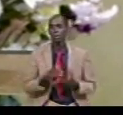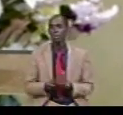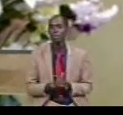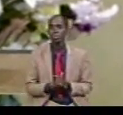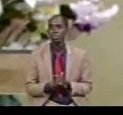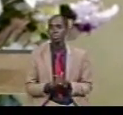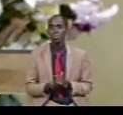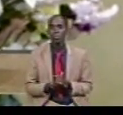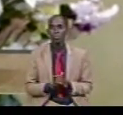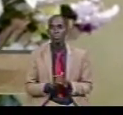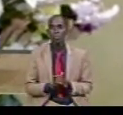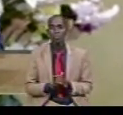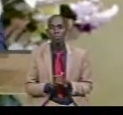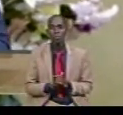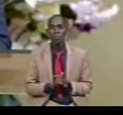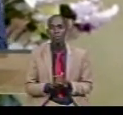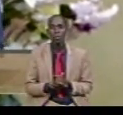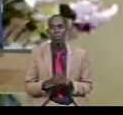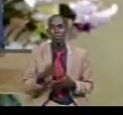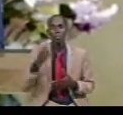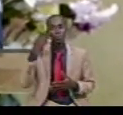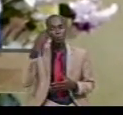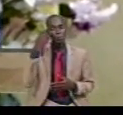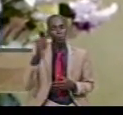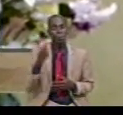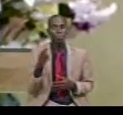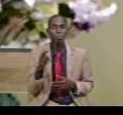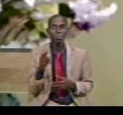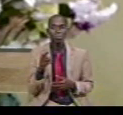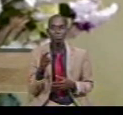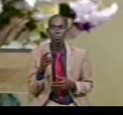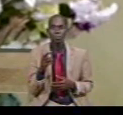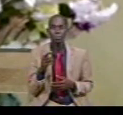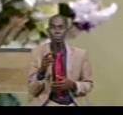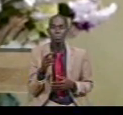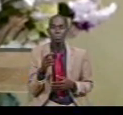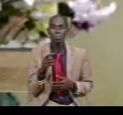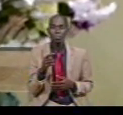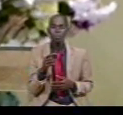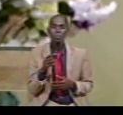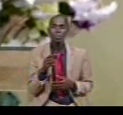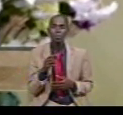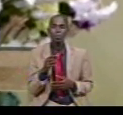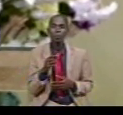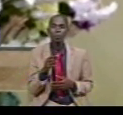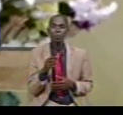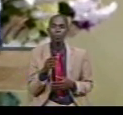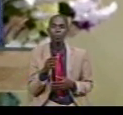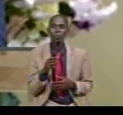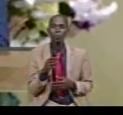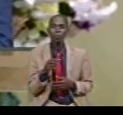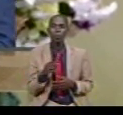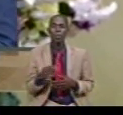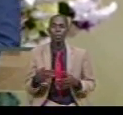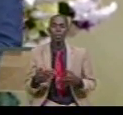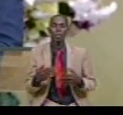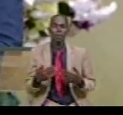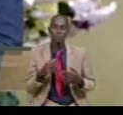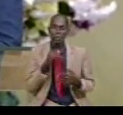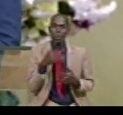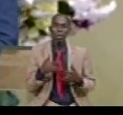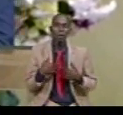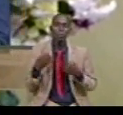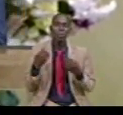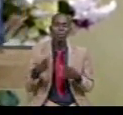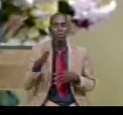For though ye have 10,000 instructors in Christ, yet ye have not many fathers, for